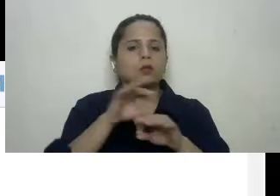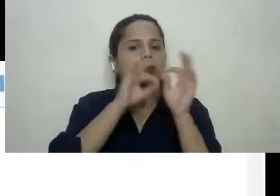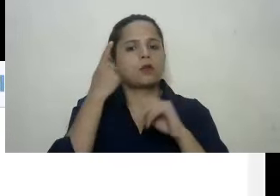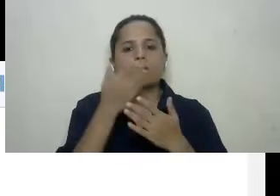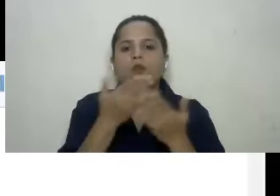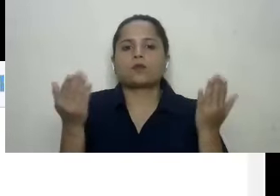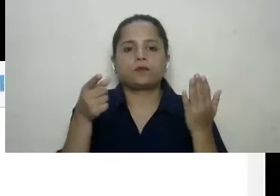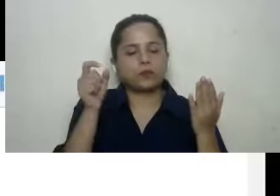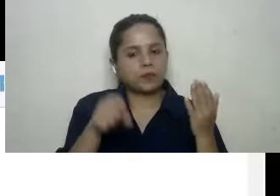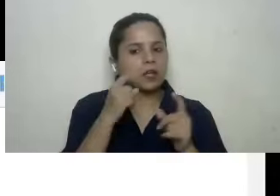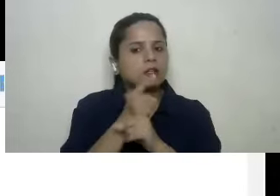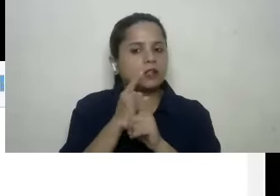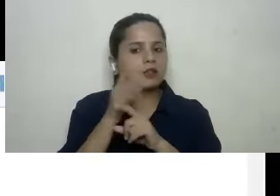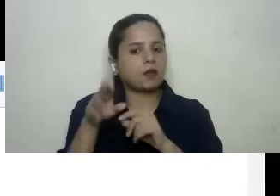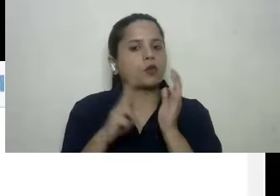also teachers' notes,